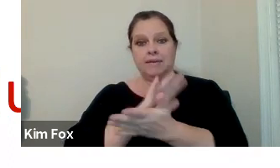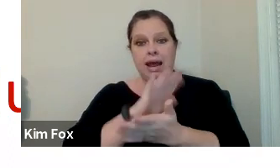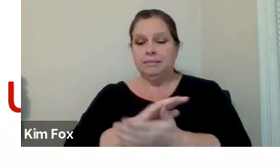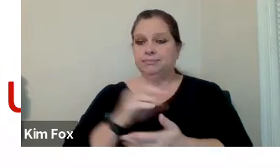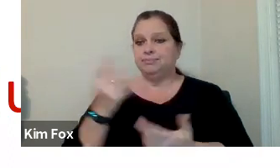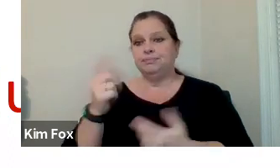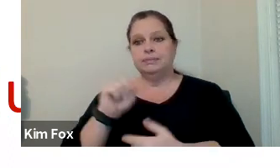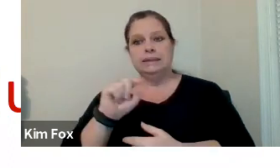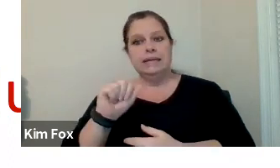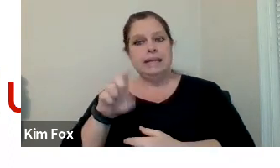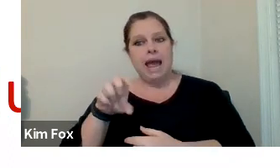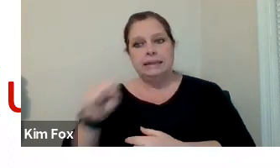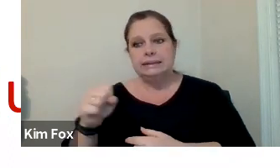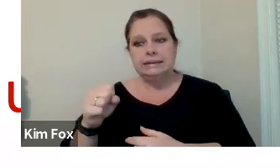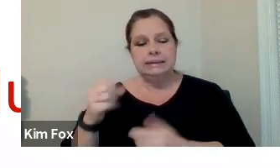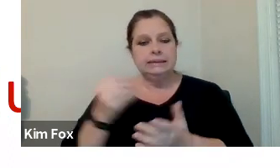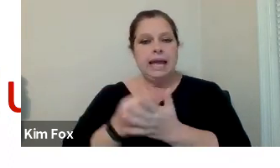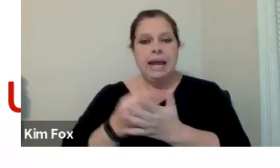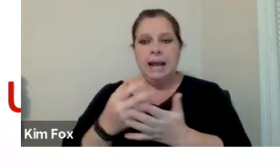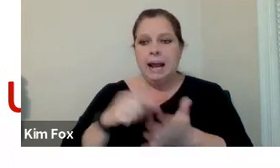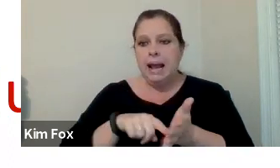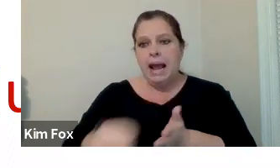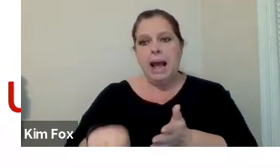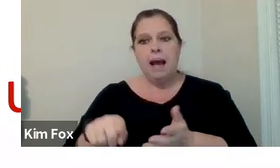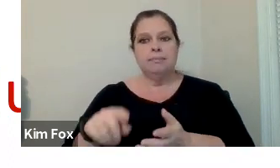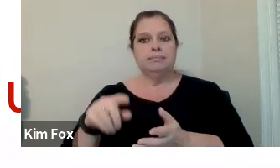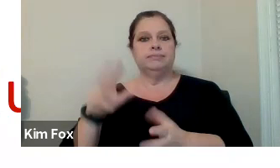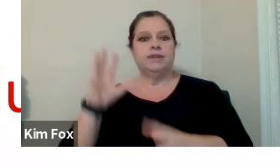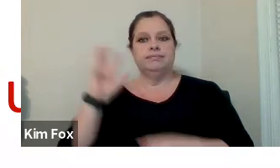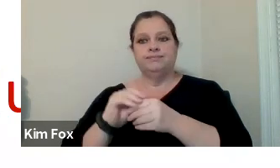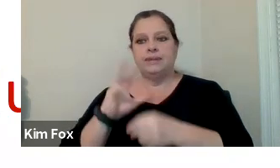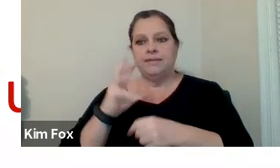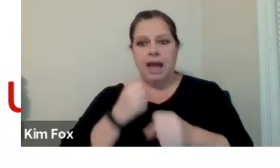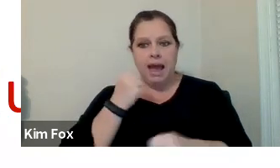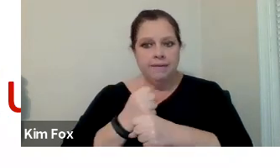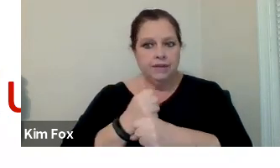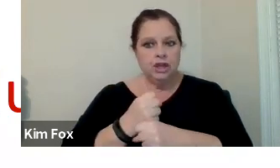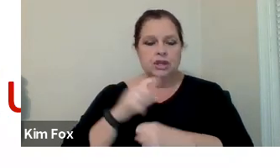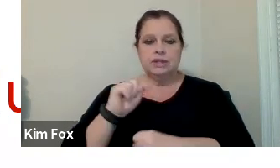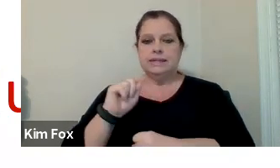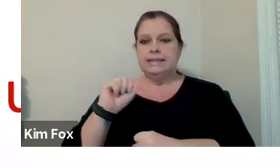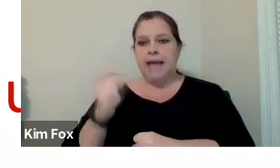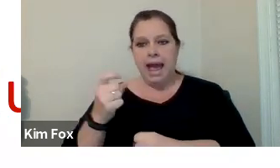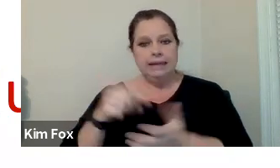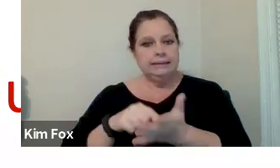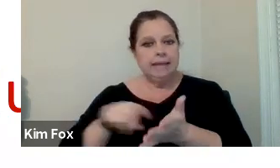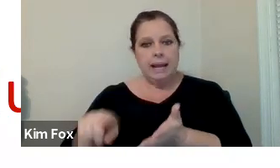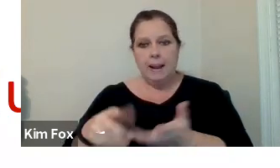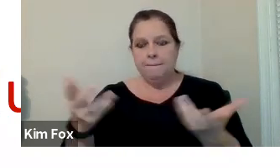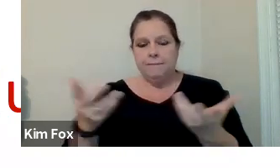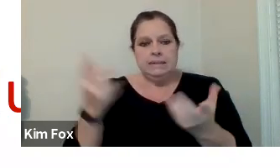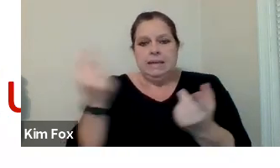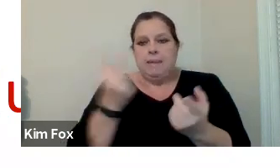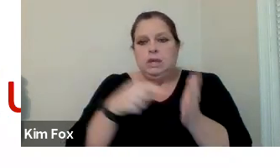taxes, income, 5 years of all of income, 5 years of all of taxes, something that shows